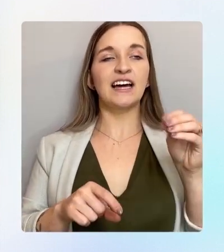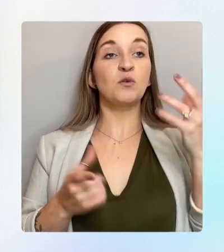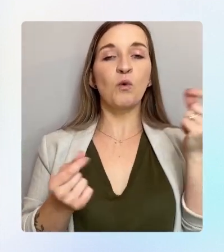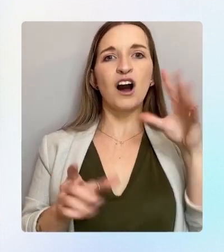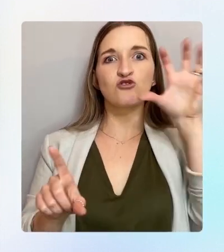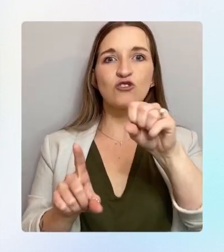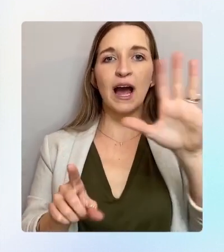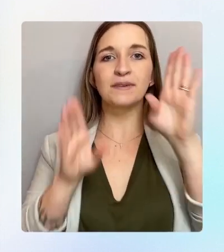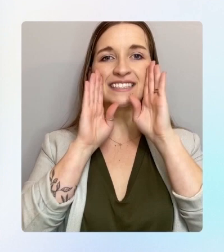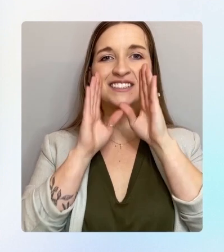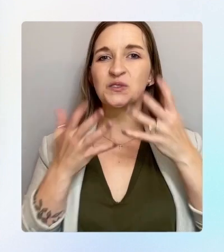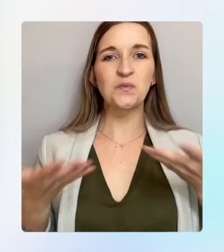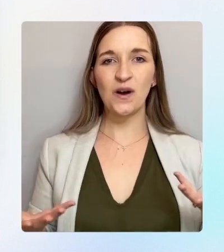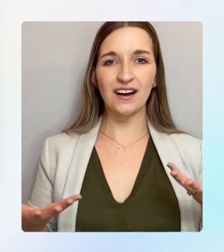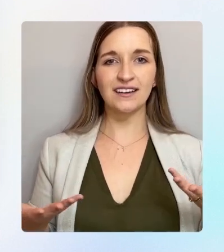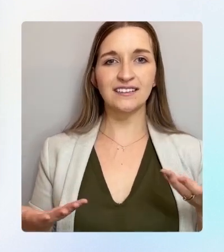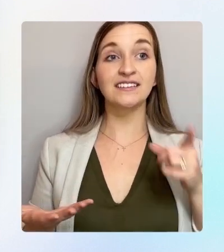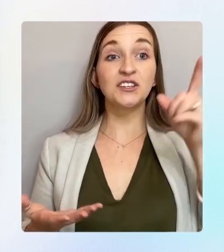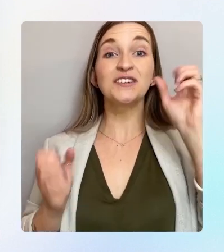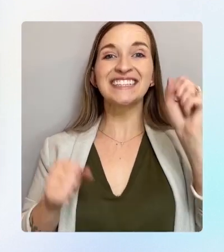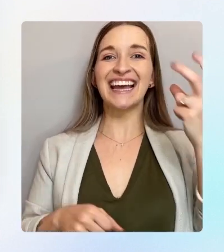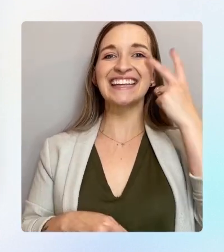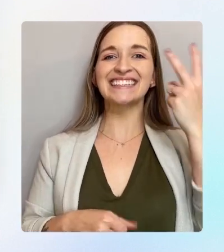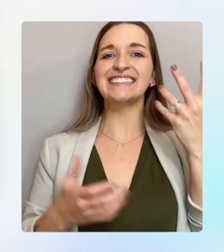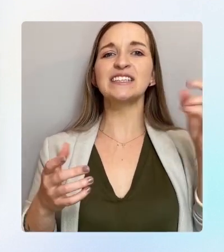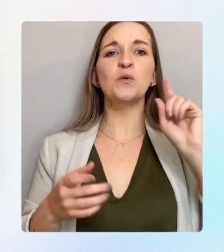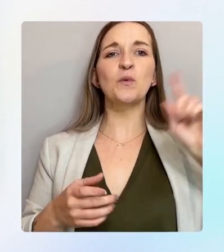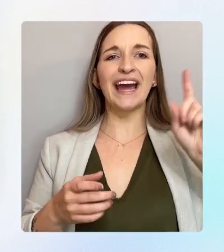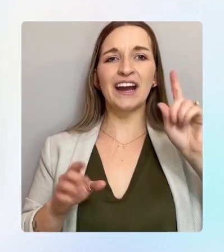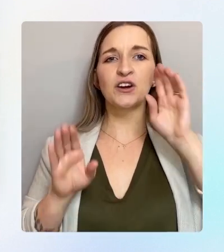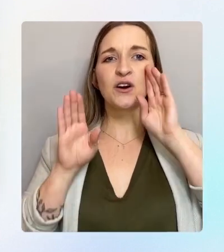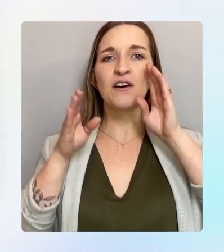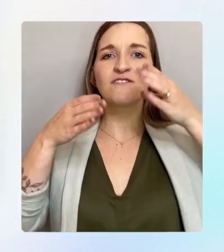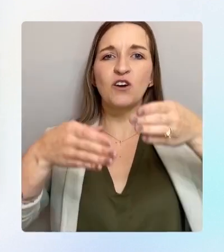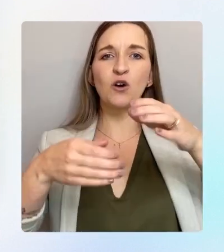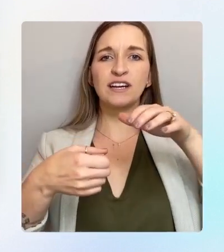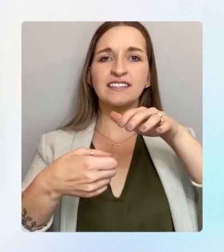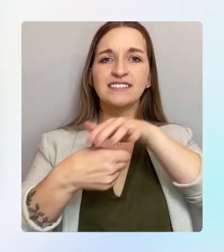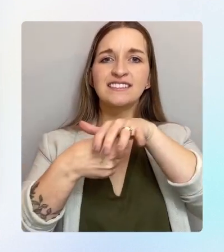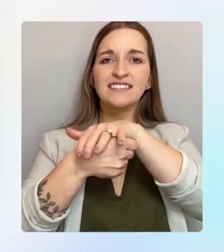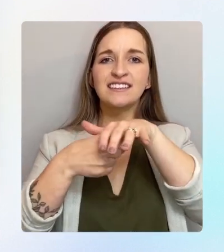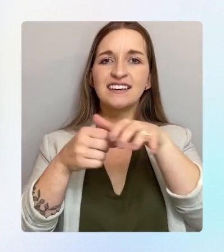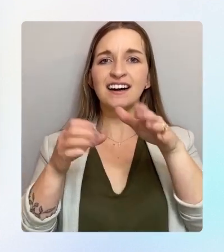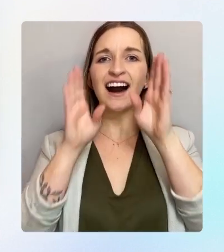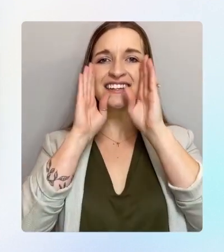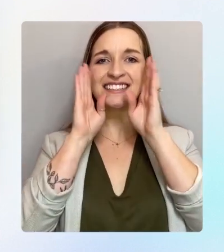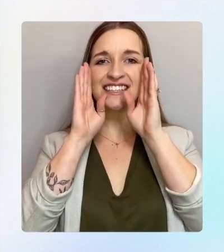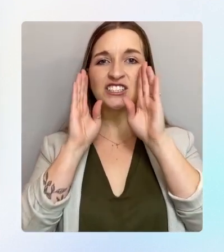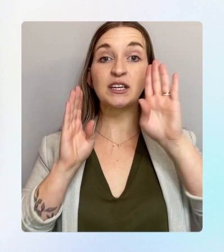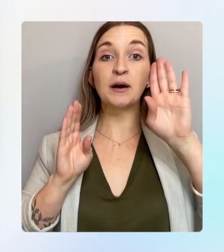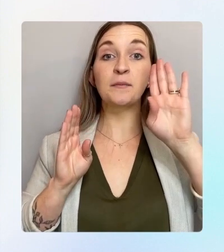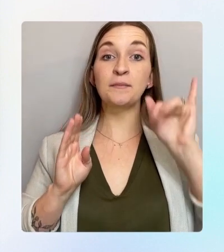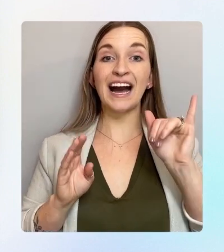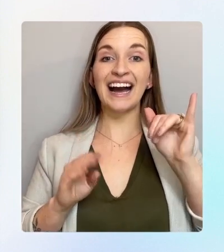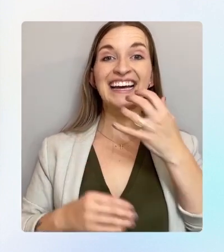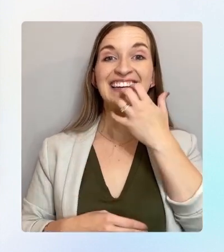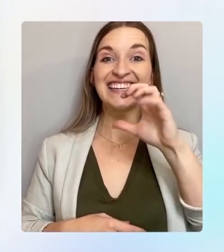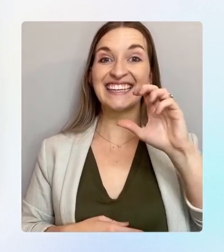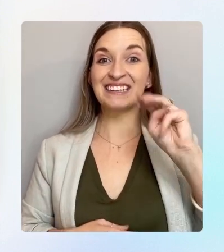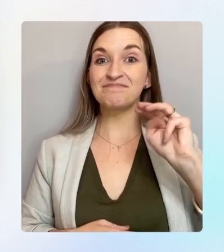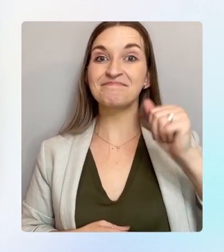attention. In this video, the reviewer can see where the user has focused attention by the heat map shown in